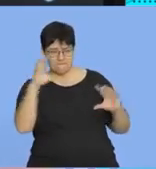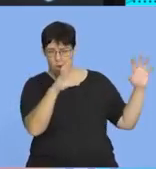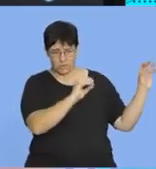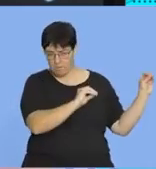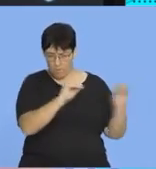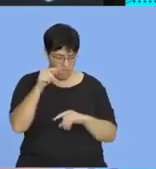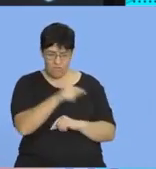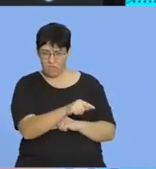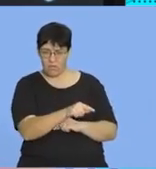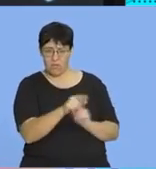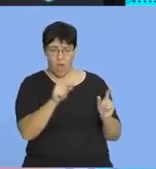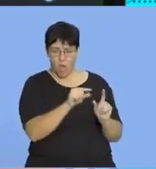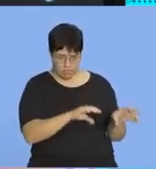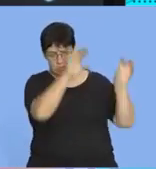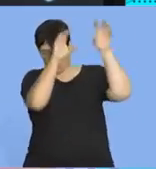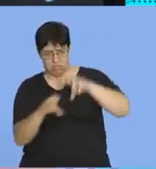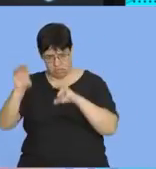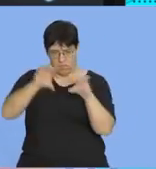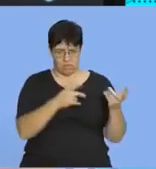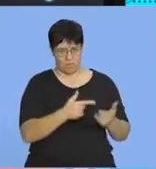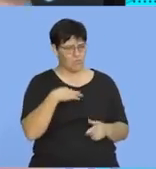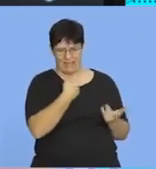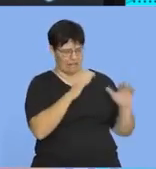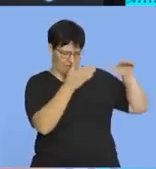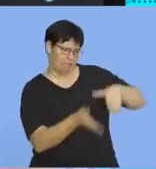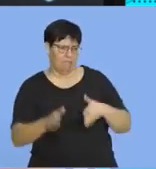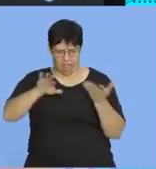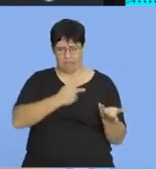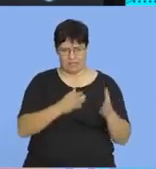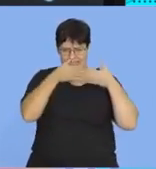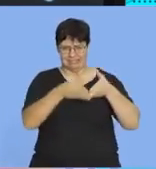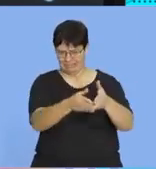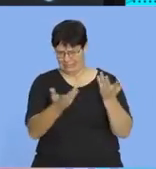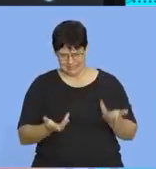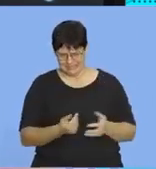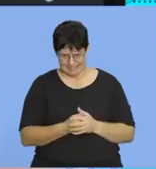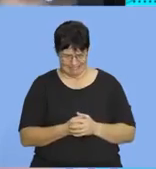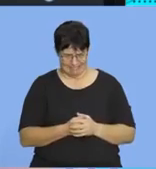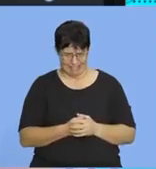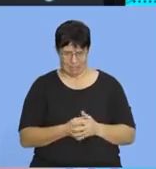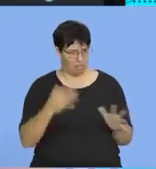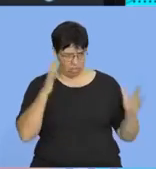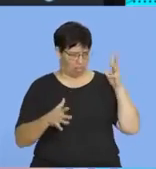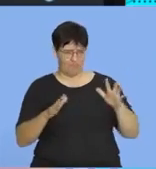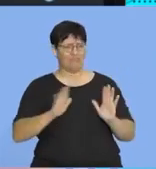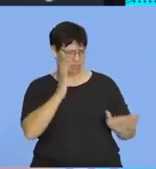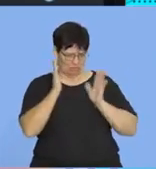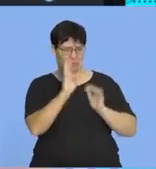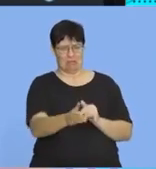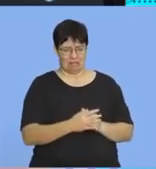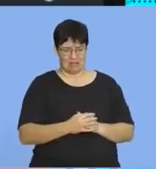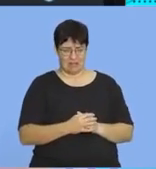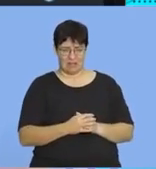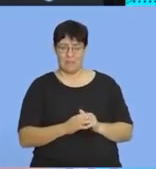it's experiencing, our Earth would not be pleasant. We'd be like, almost like ships in water. It would be very frustrating,